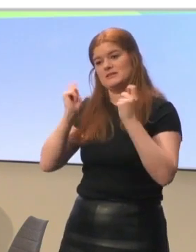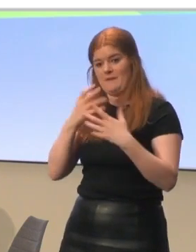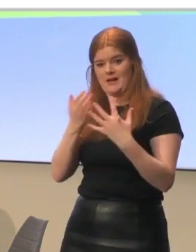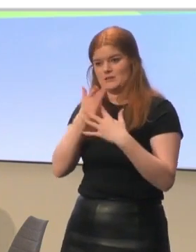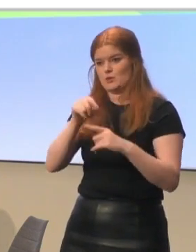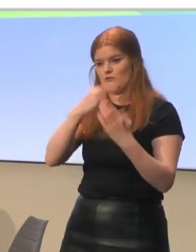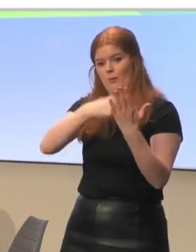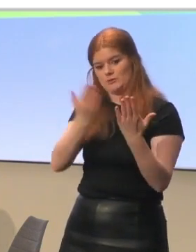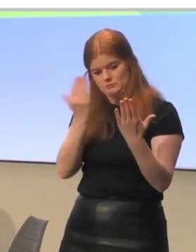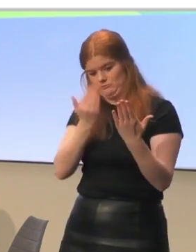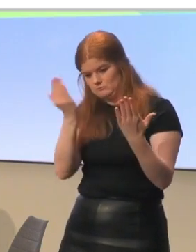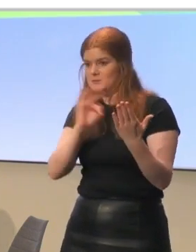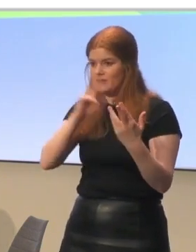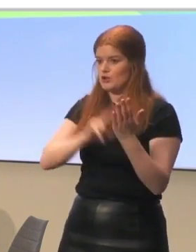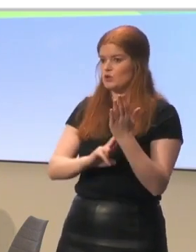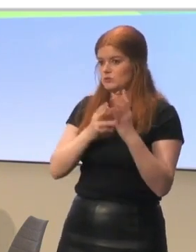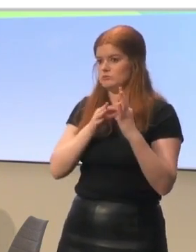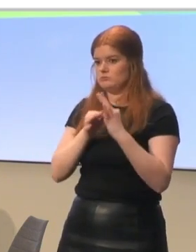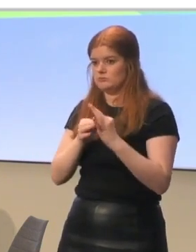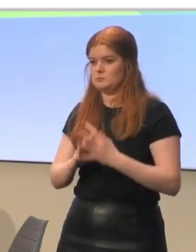to the reports and can be utilised and worked with.